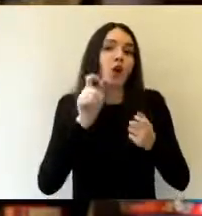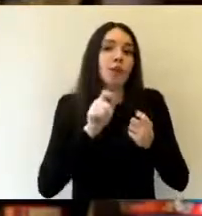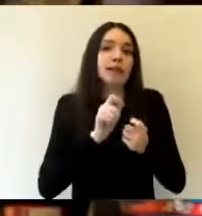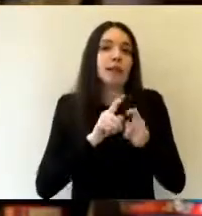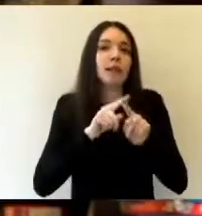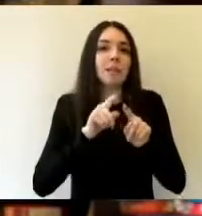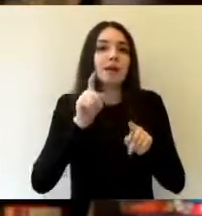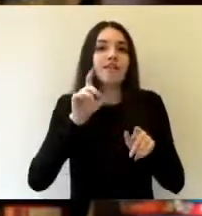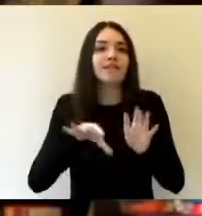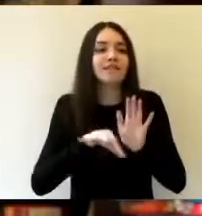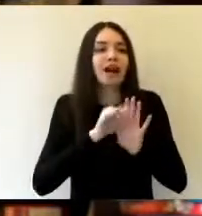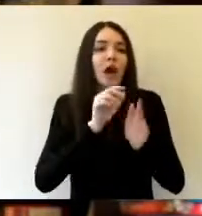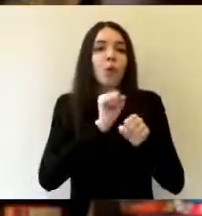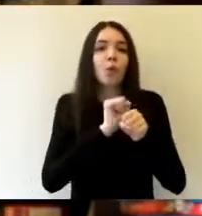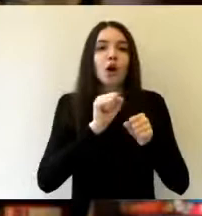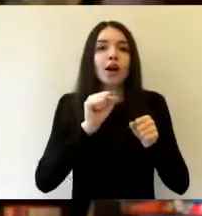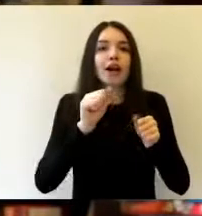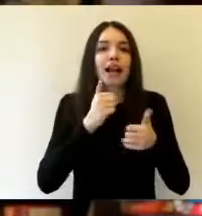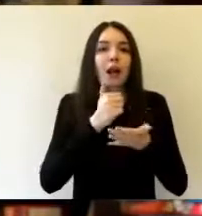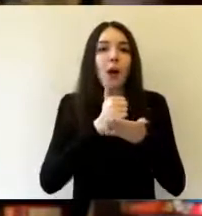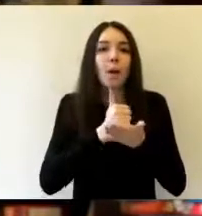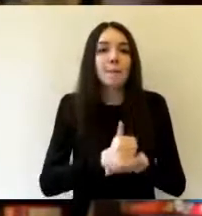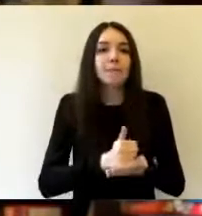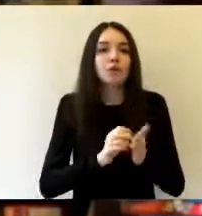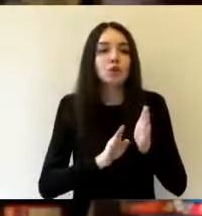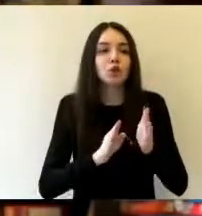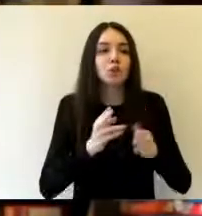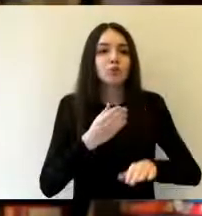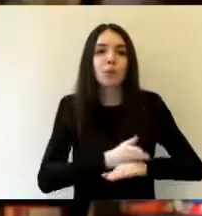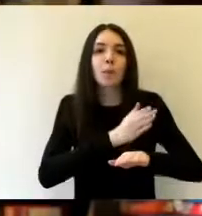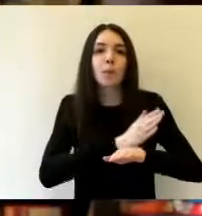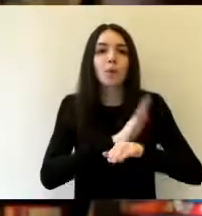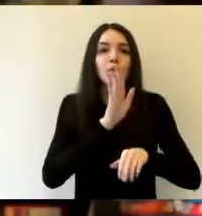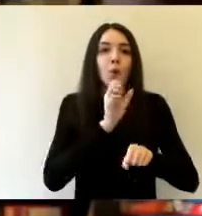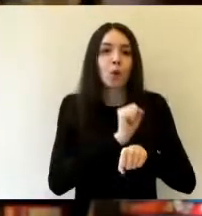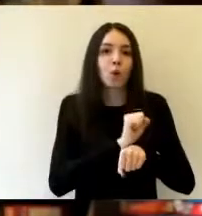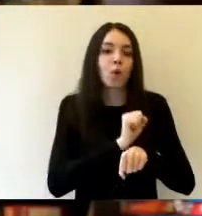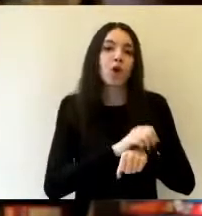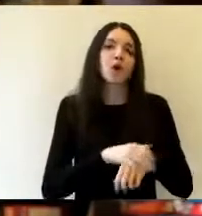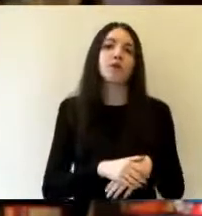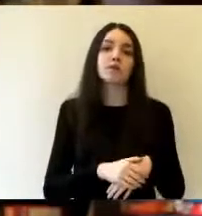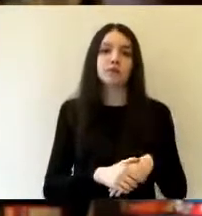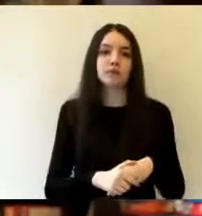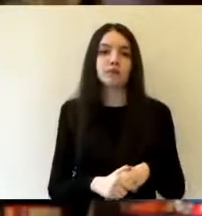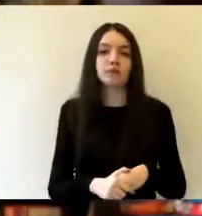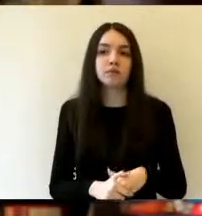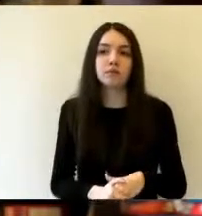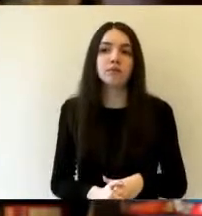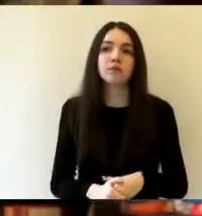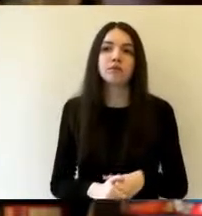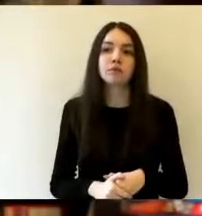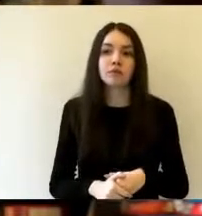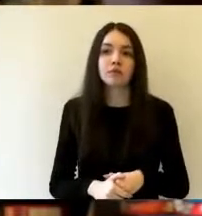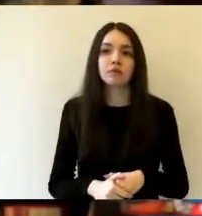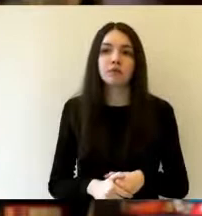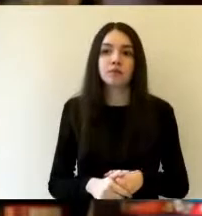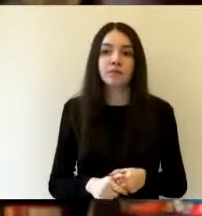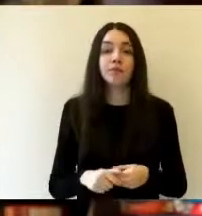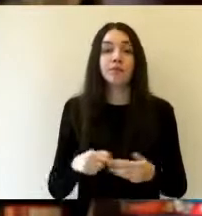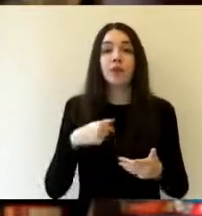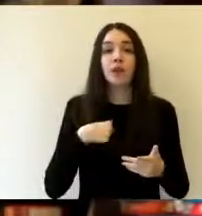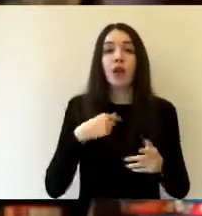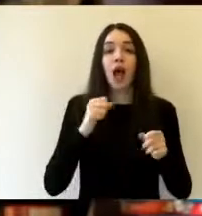to do. And then be willing to do the work that you want to do in the hours you're not at that job. You know, I was at the stone shop, but I pretty